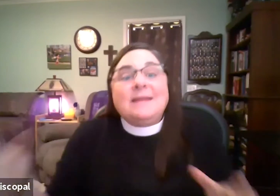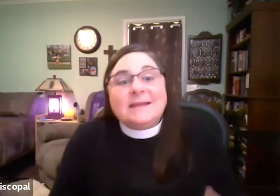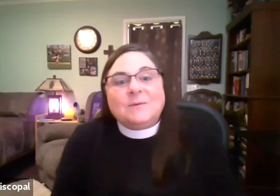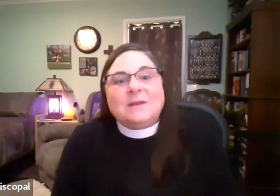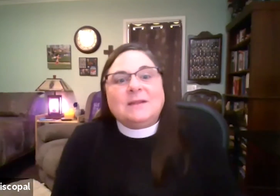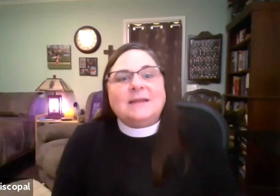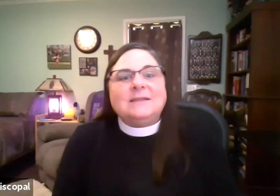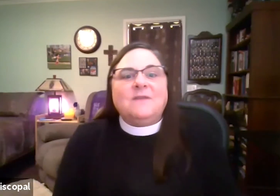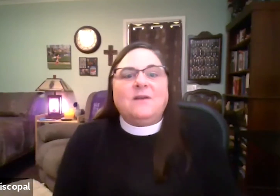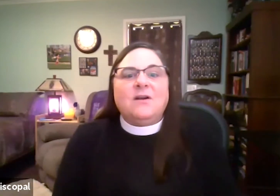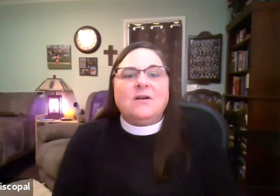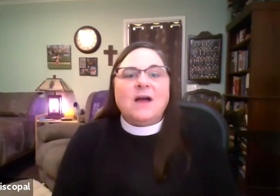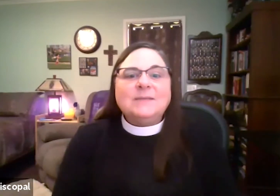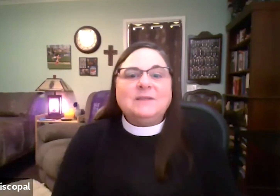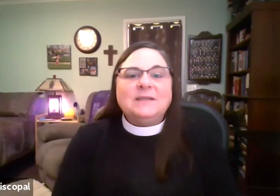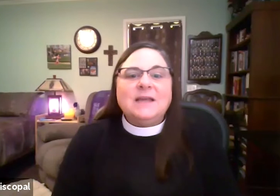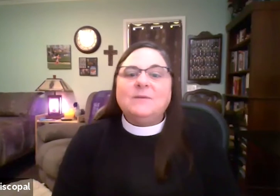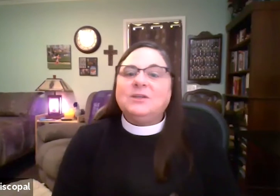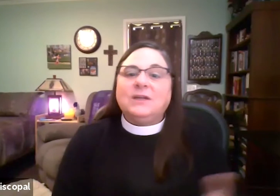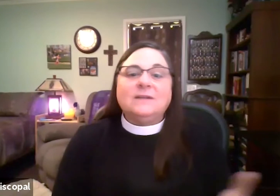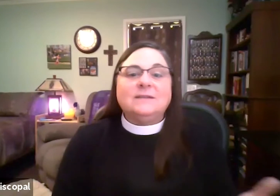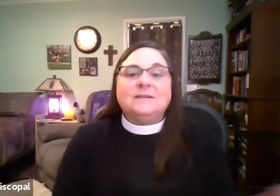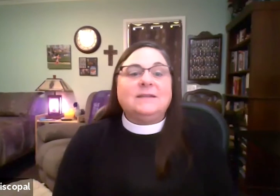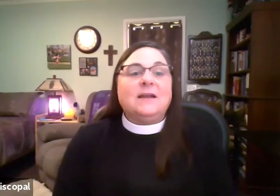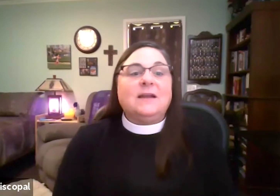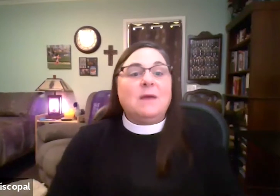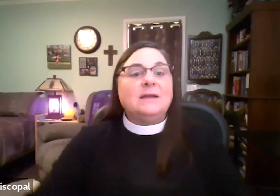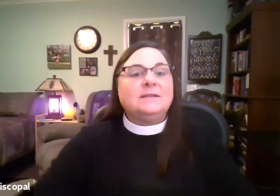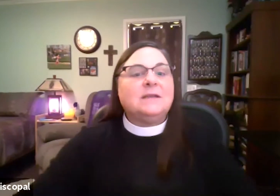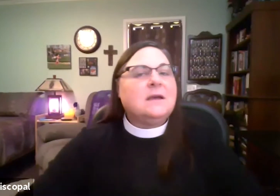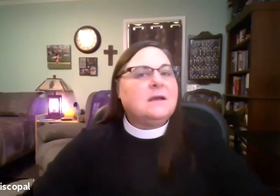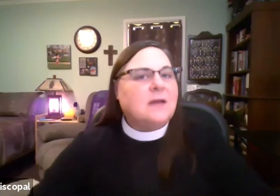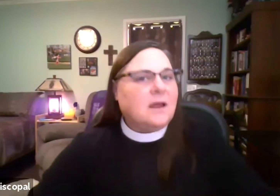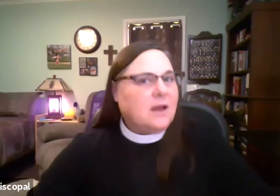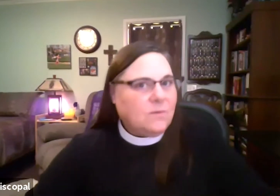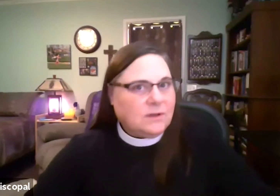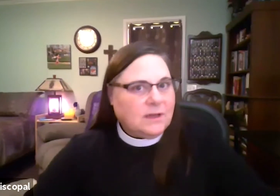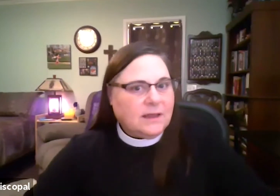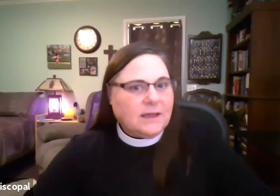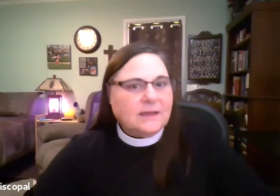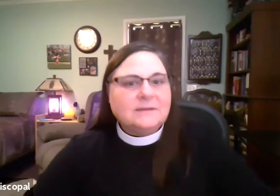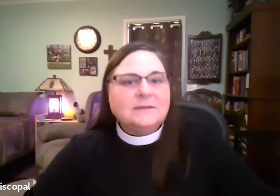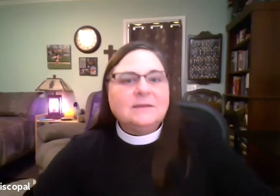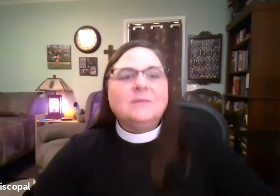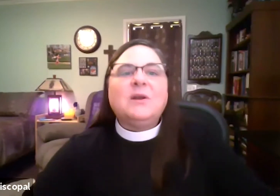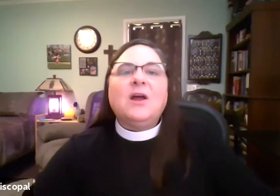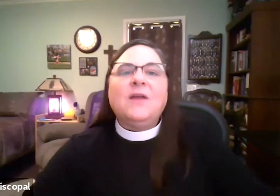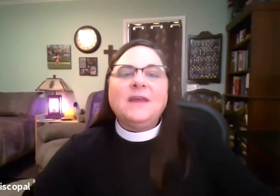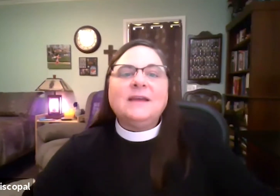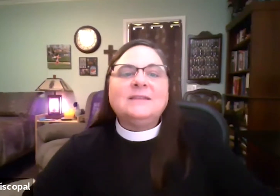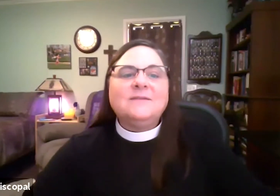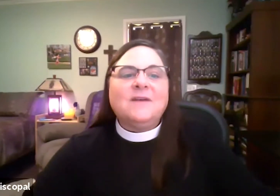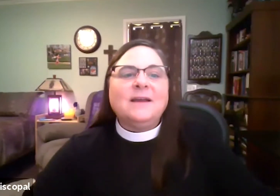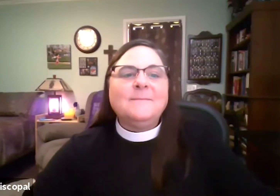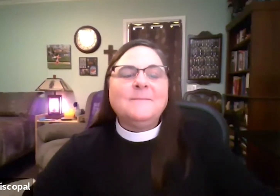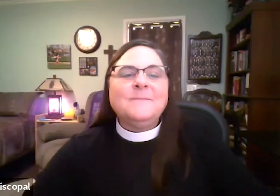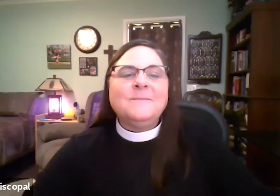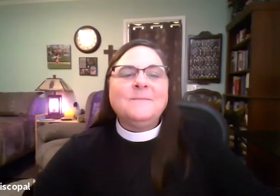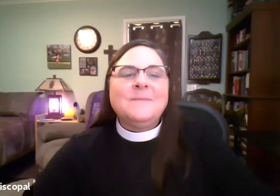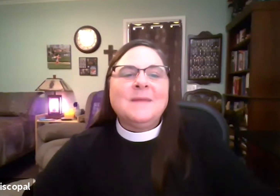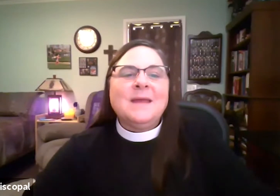Combine this with the lesson found in our gospel today, which tells us to set our minds not on worldly things, but on things